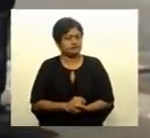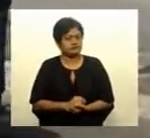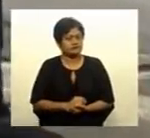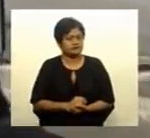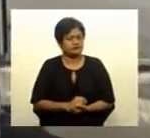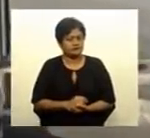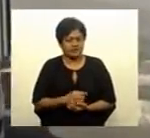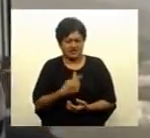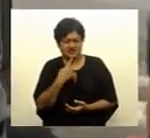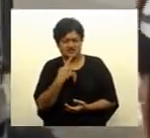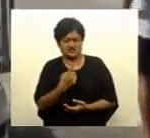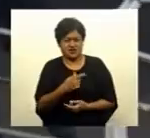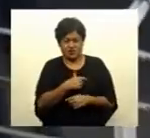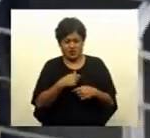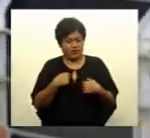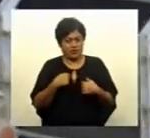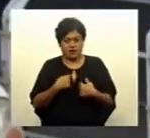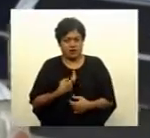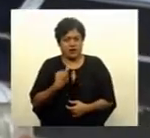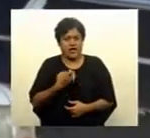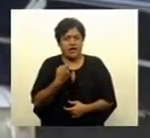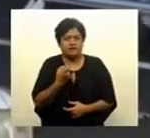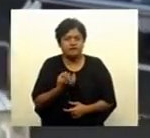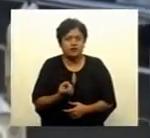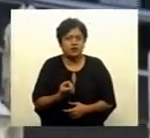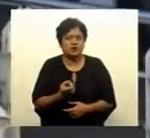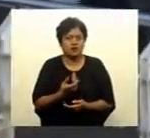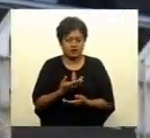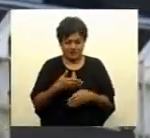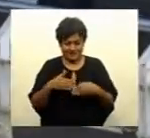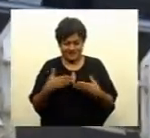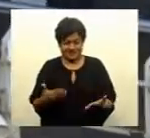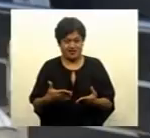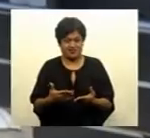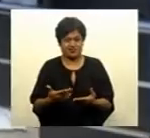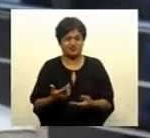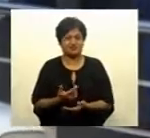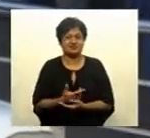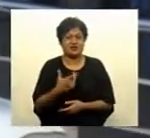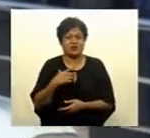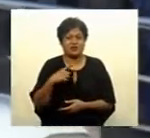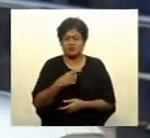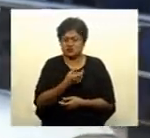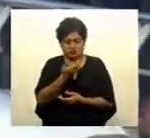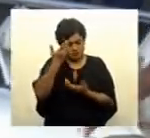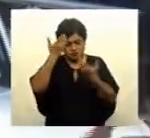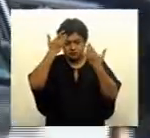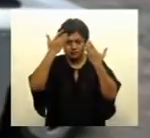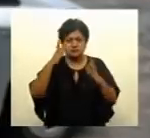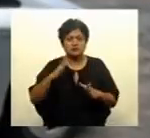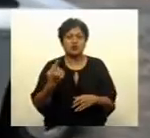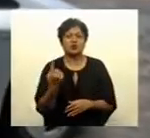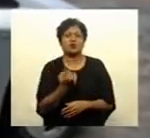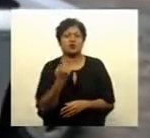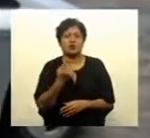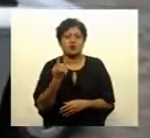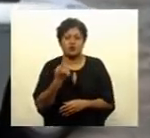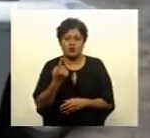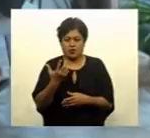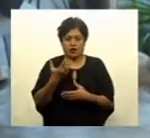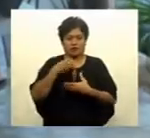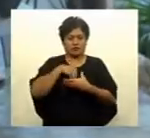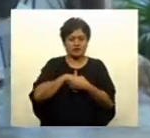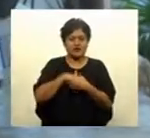I'm saying that we are very cautious at this point in time because we do not know who we are taking into our